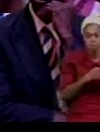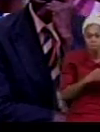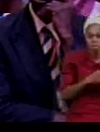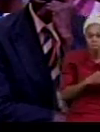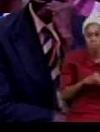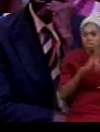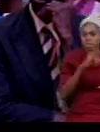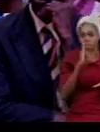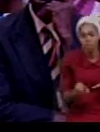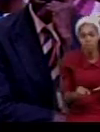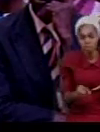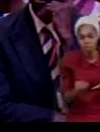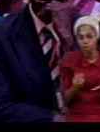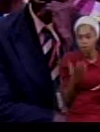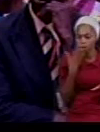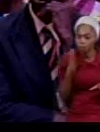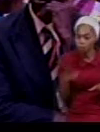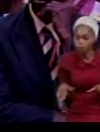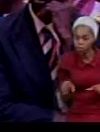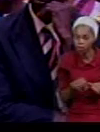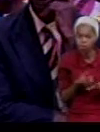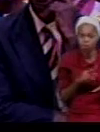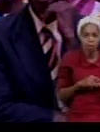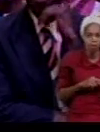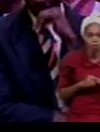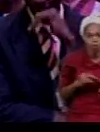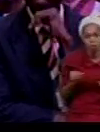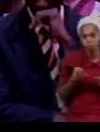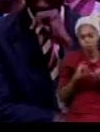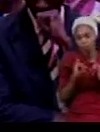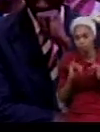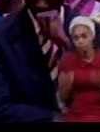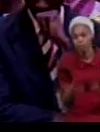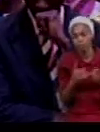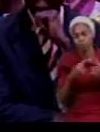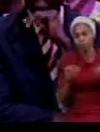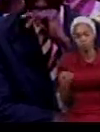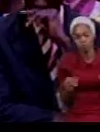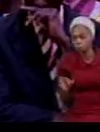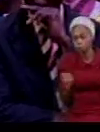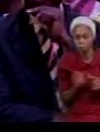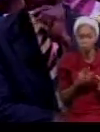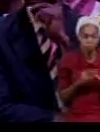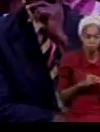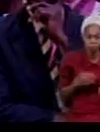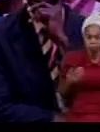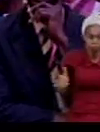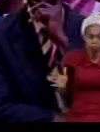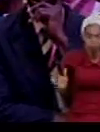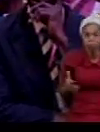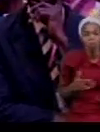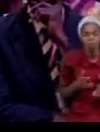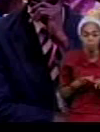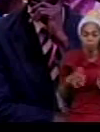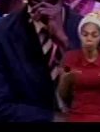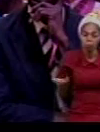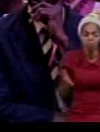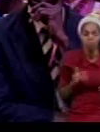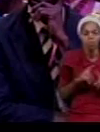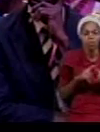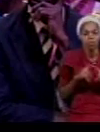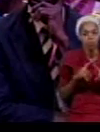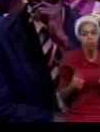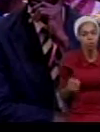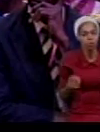the meat that maybe is being sacrificed or they make some incantation and all that. But I just need a clarification. Is